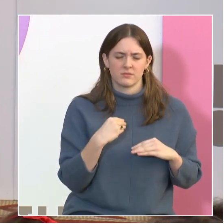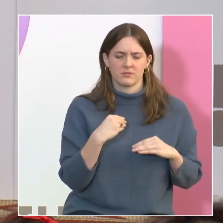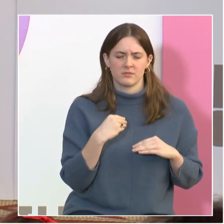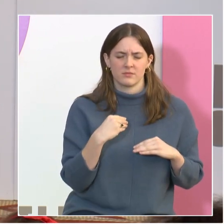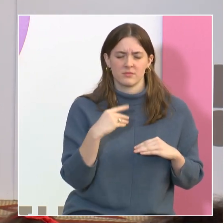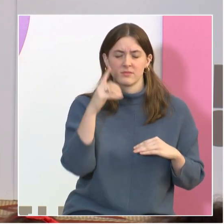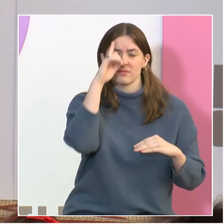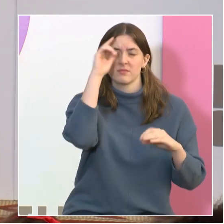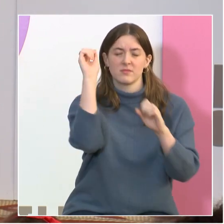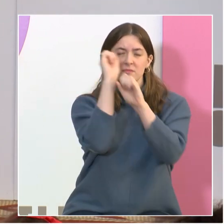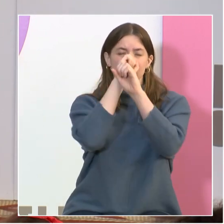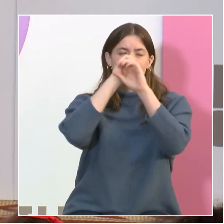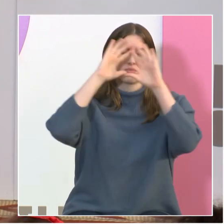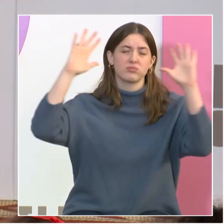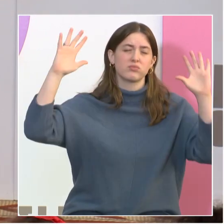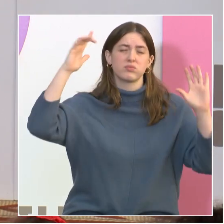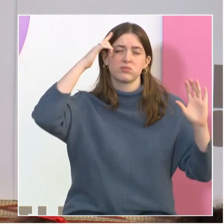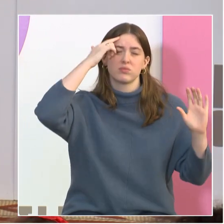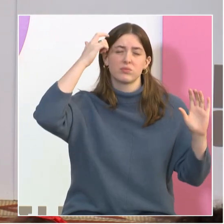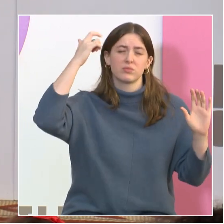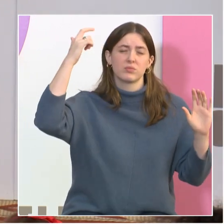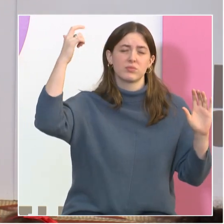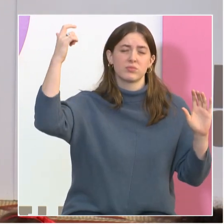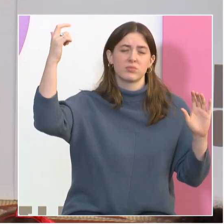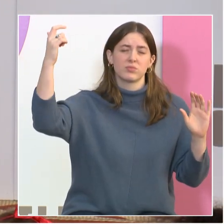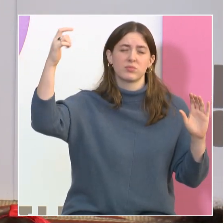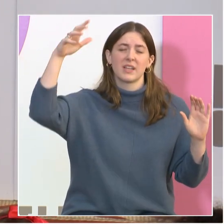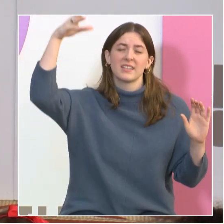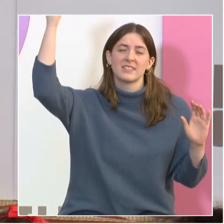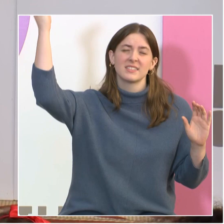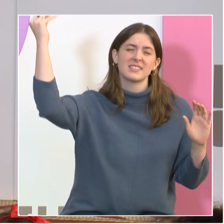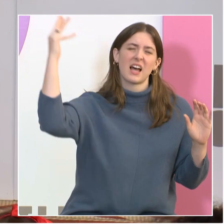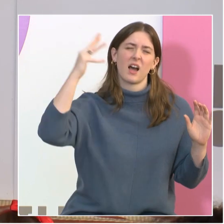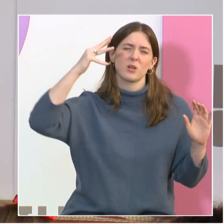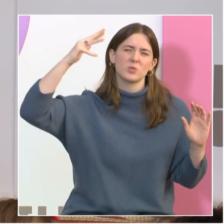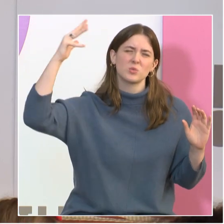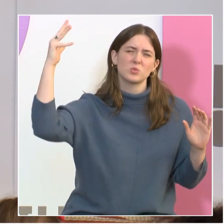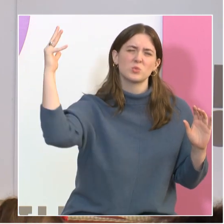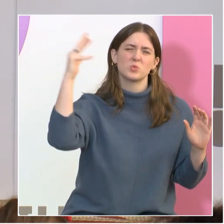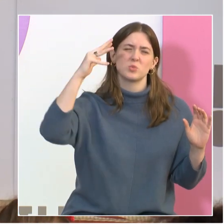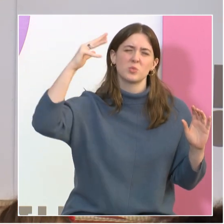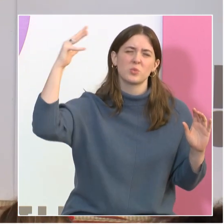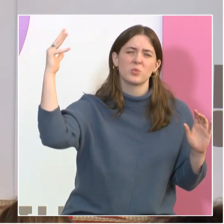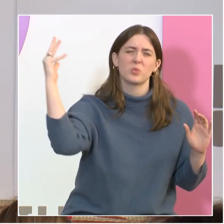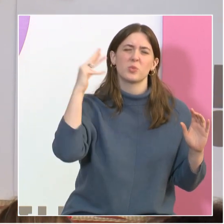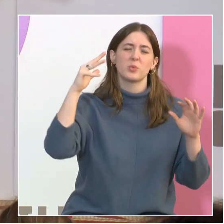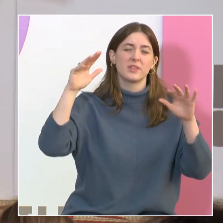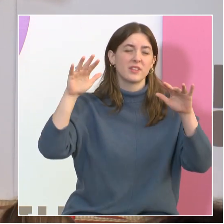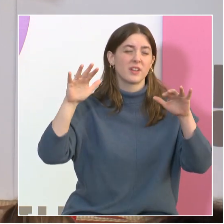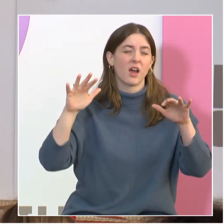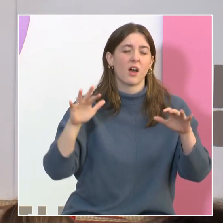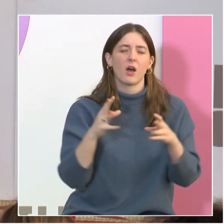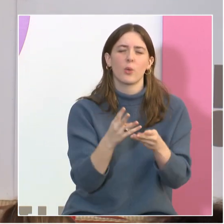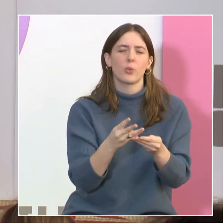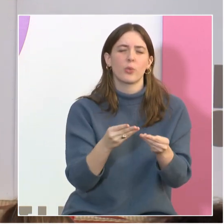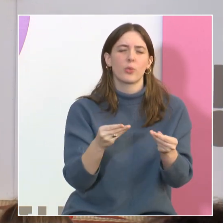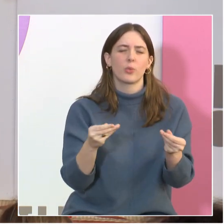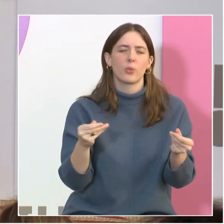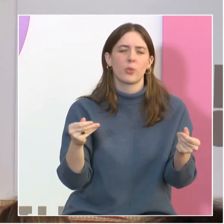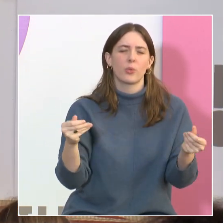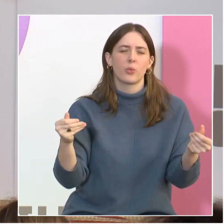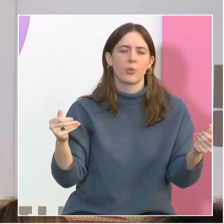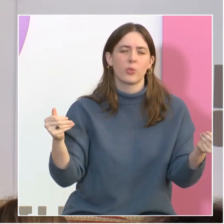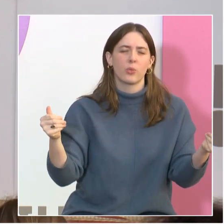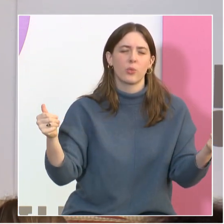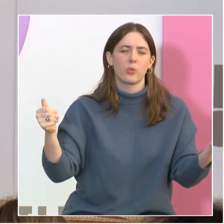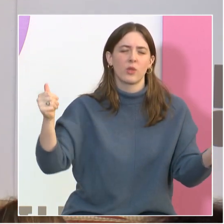While he slept, he dreamed that the sun had melted all the snow away. But